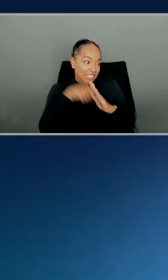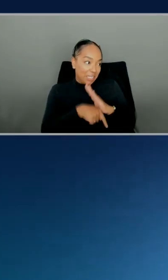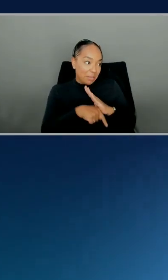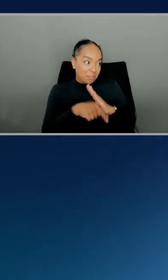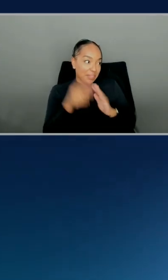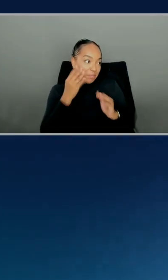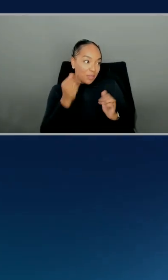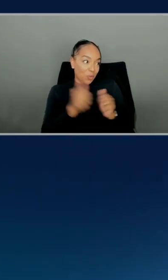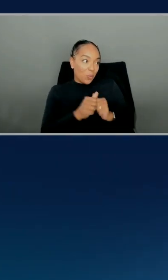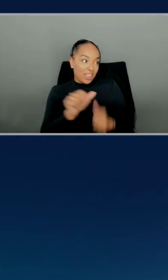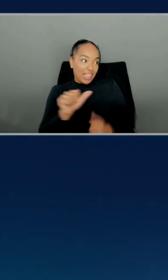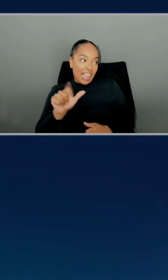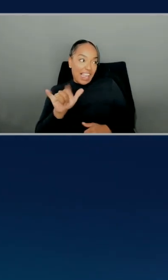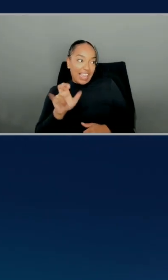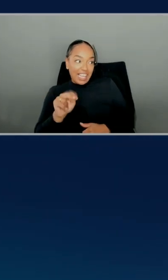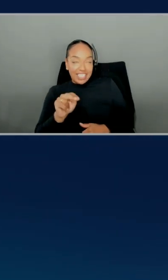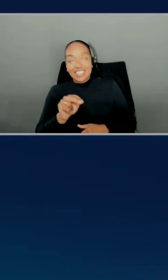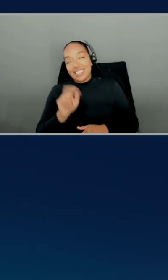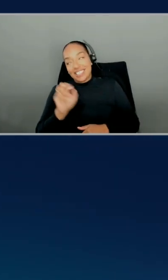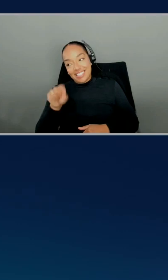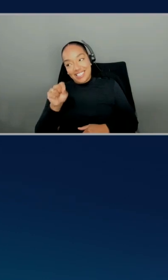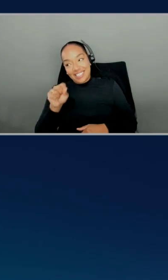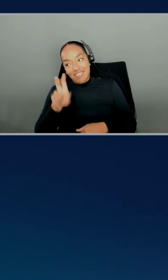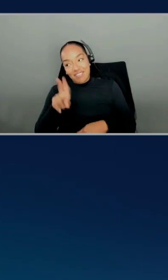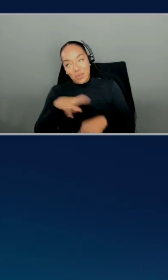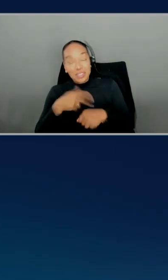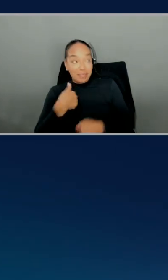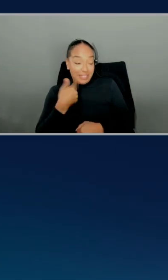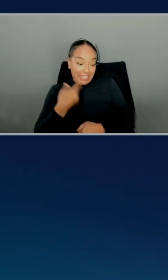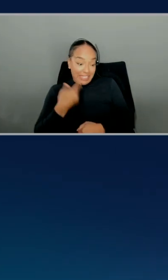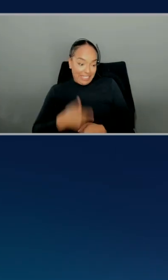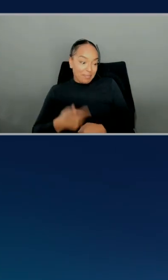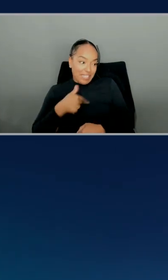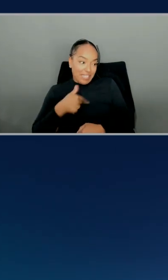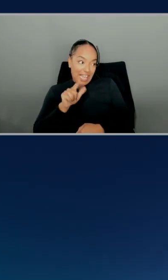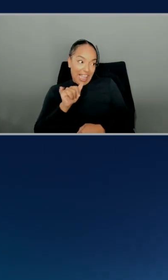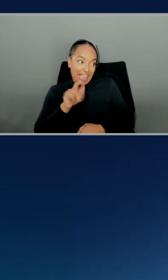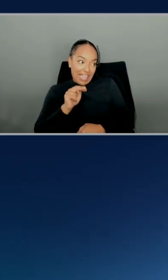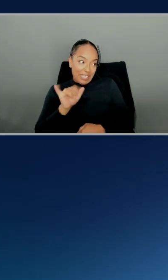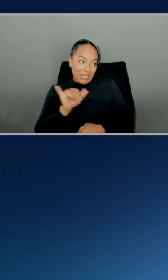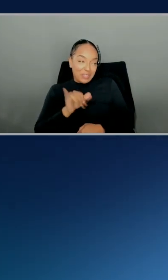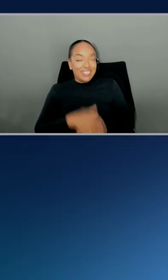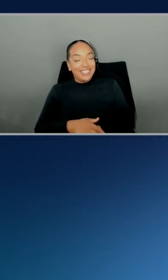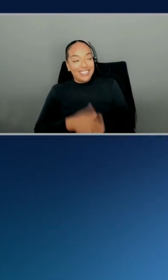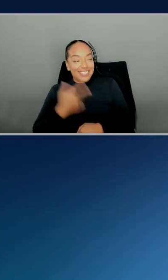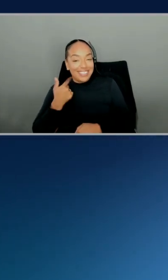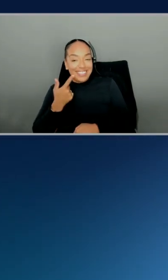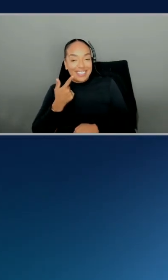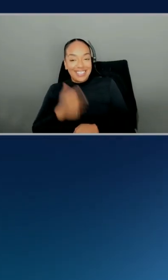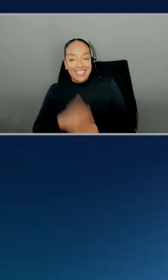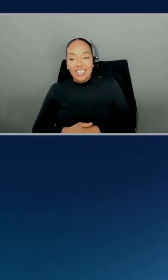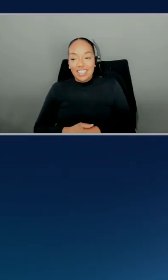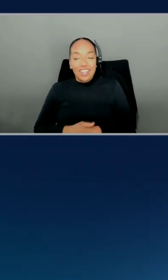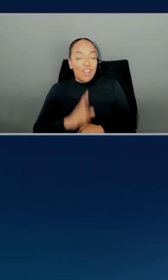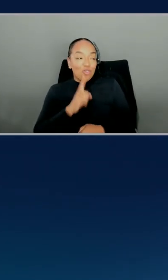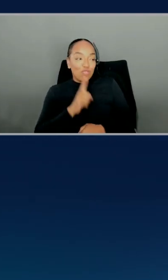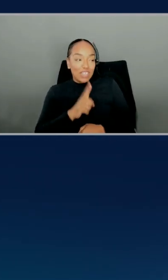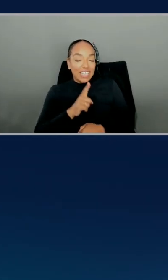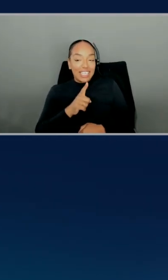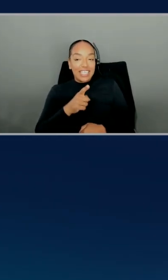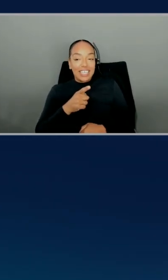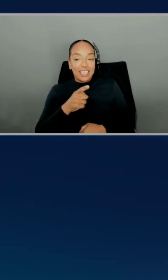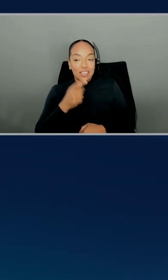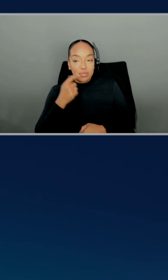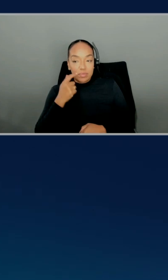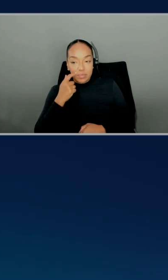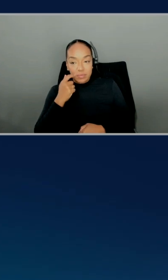aliens. Yes, of course. Being one myself. Of course. You all have, and it's been in the shot most of